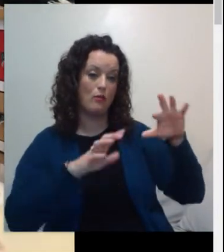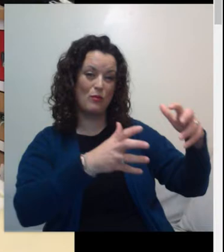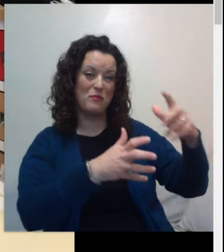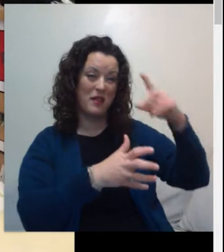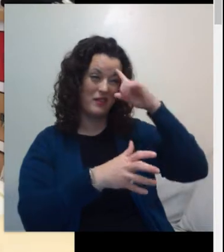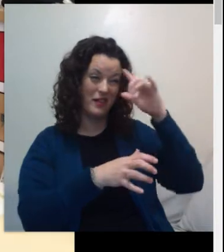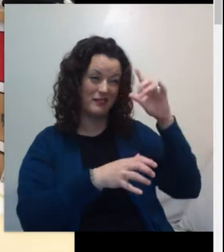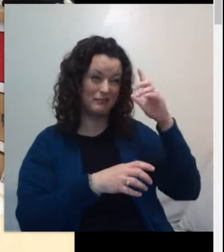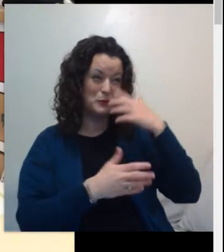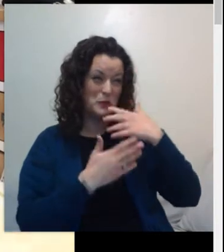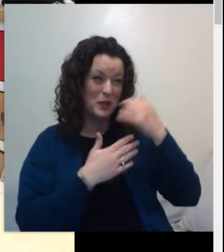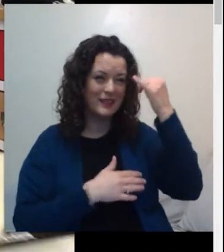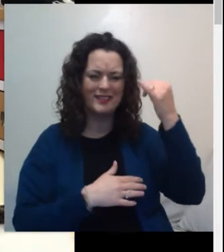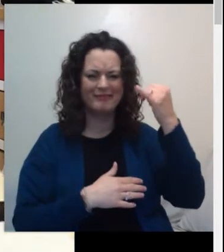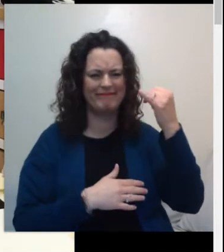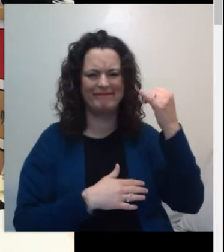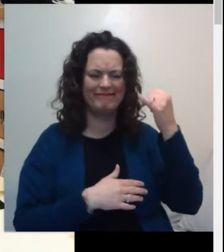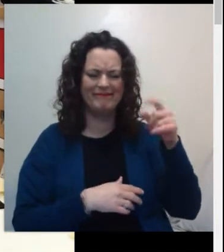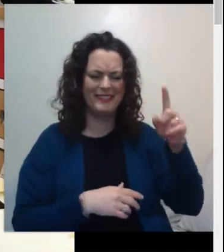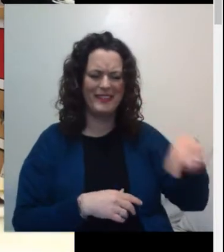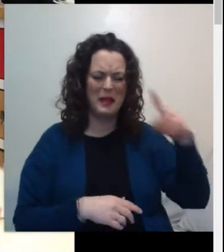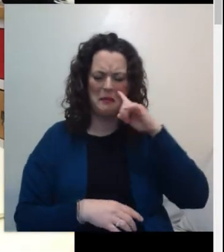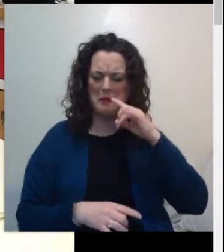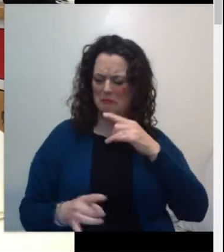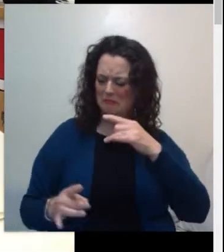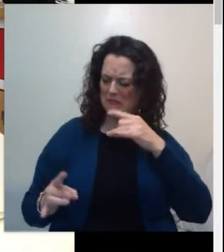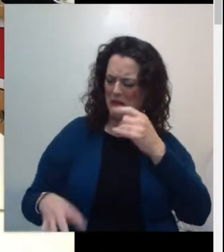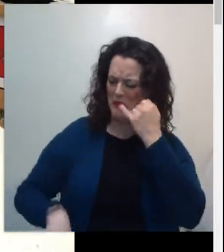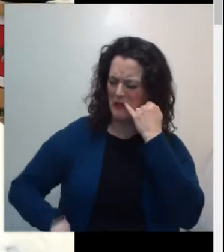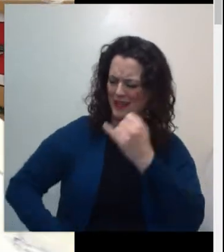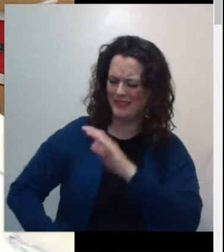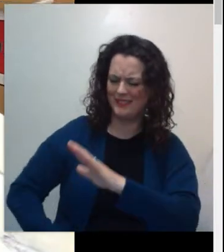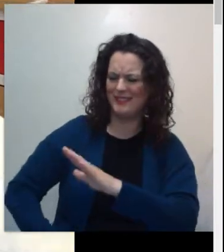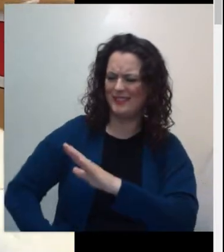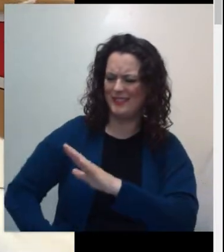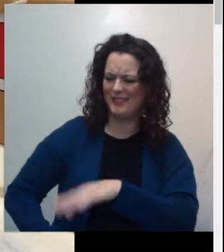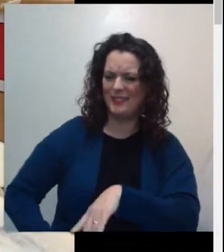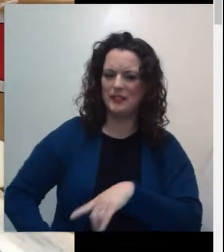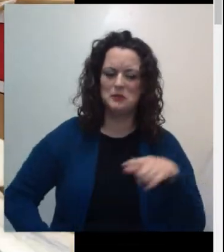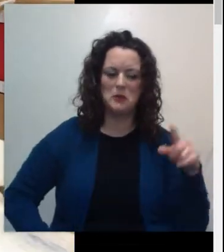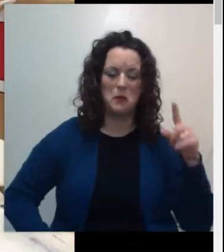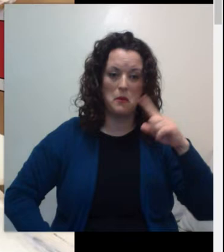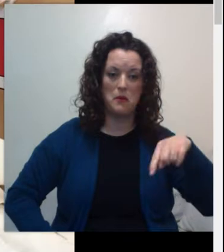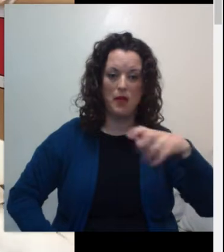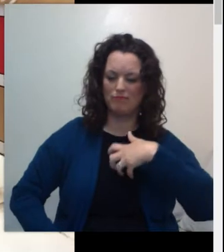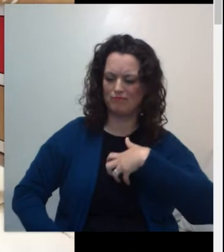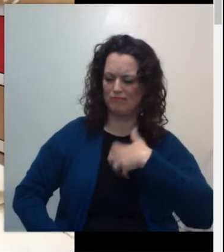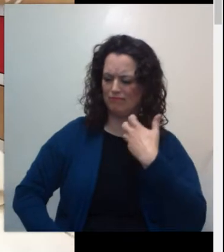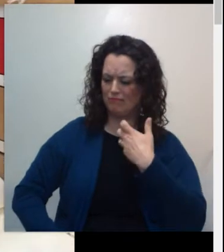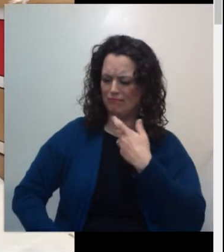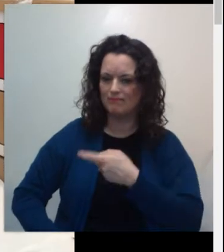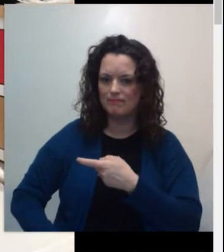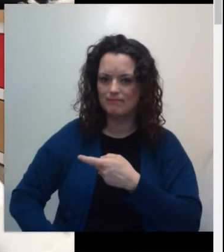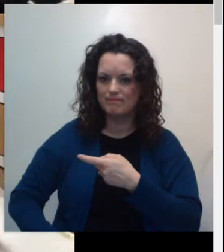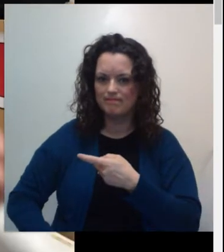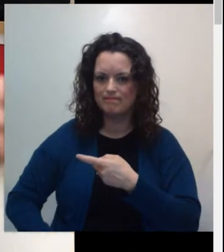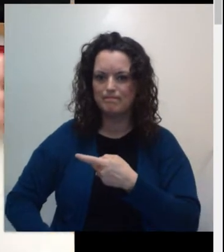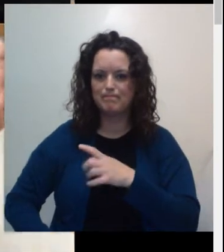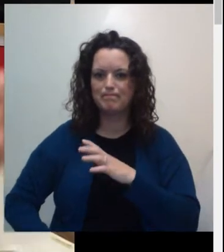that is a terrible idea. So they get angry at him. Let's see.